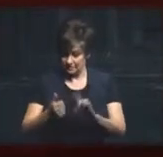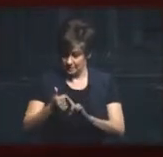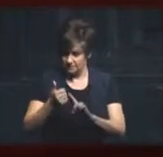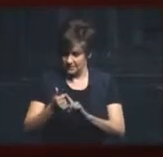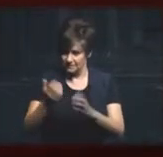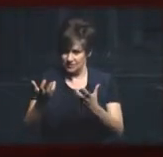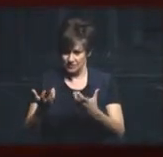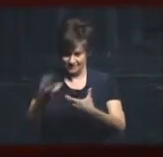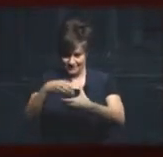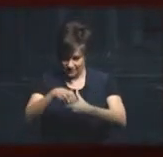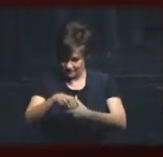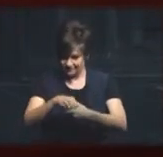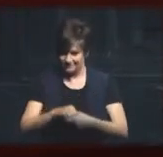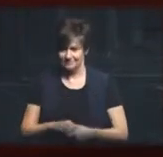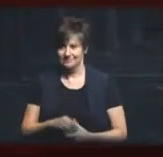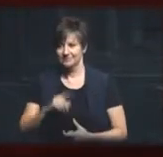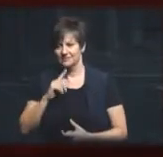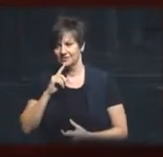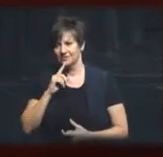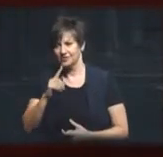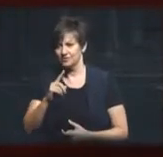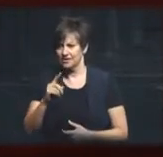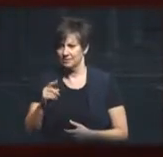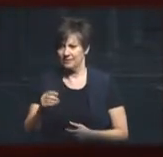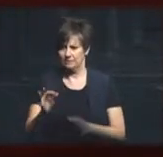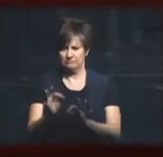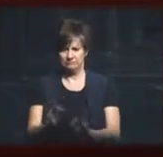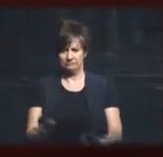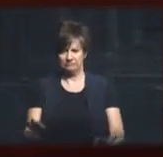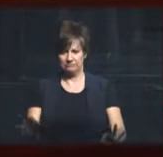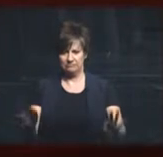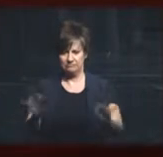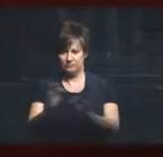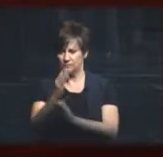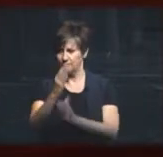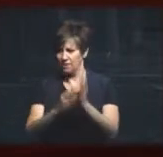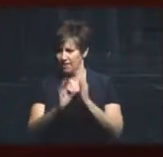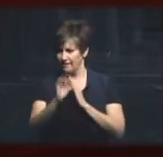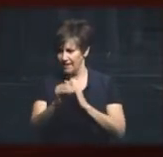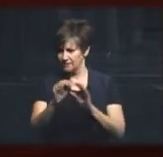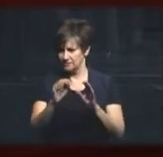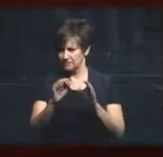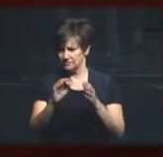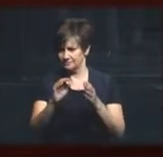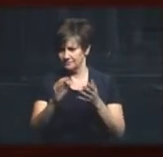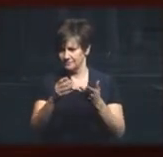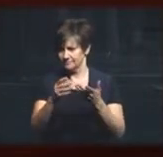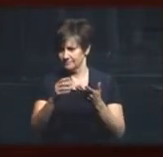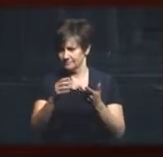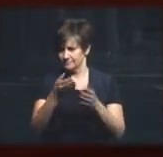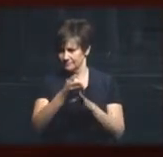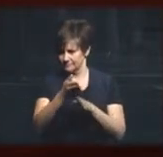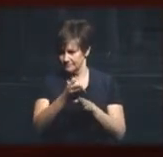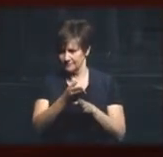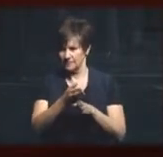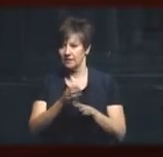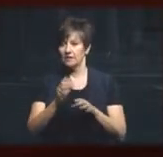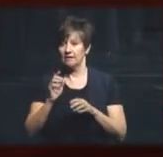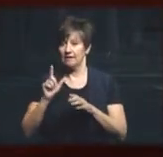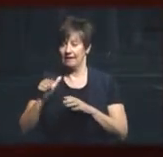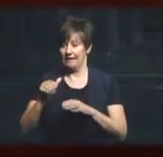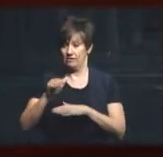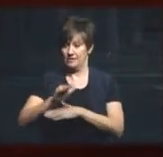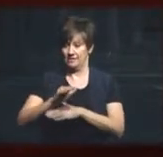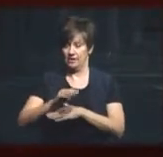be part of this. It's going to be the cornerstone of that program, and we'll be doing PDW tomorrow afternoon in